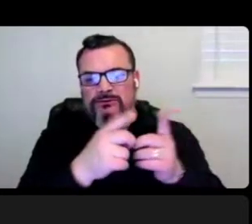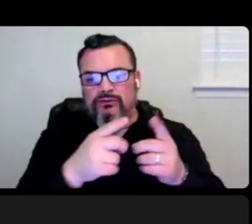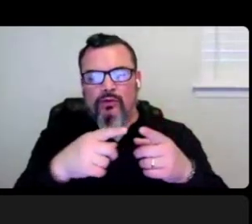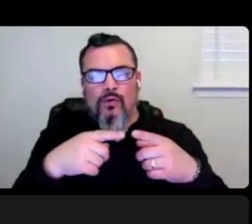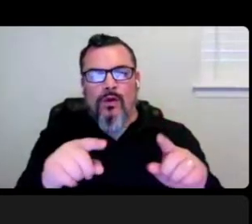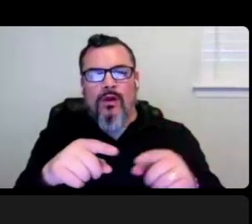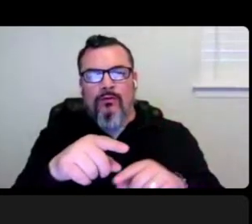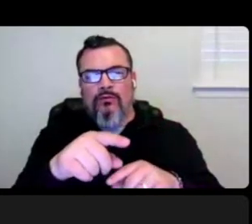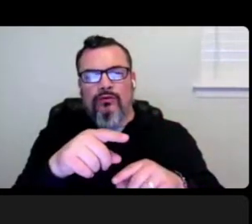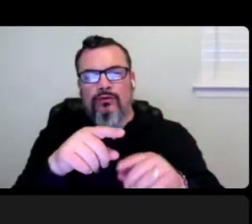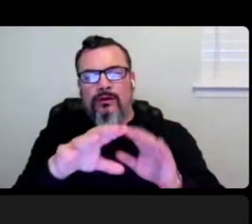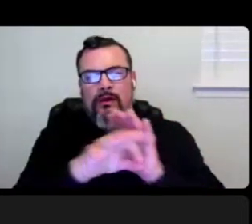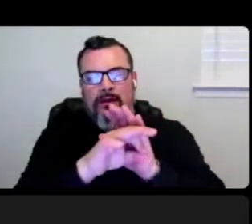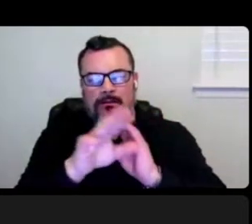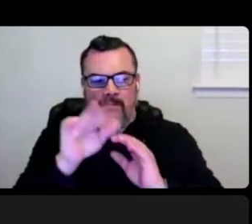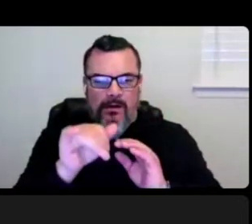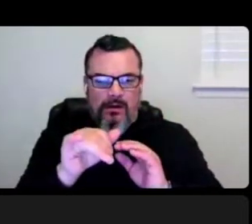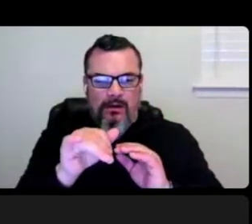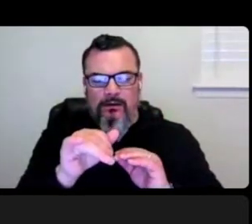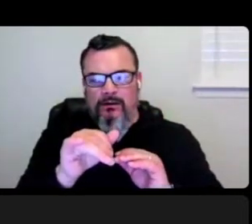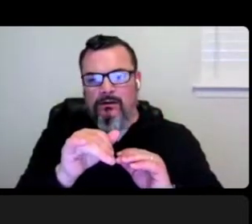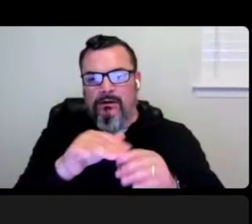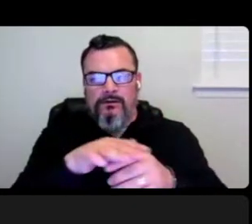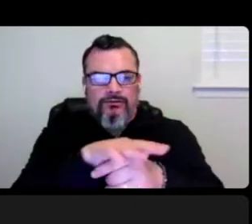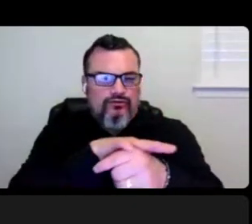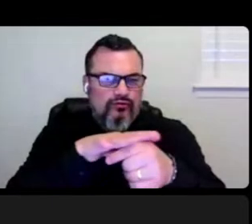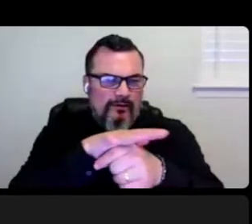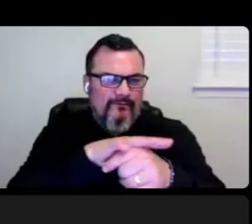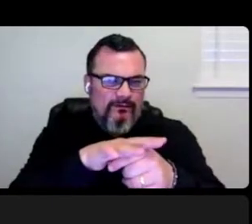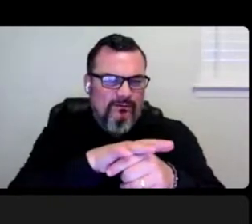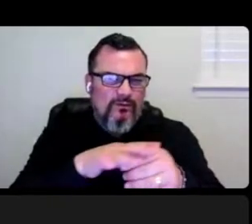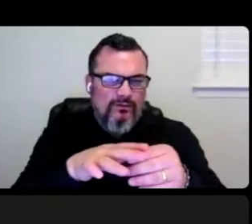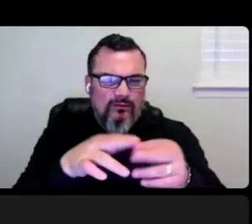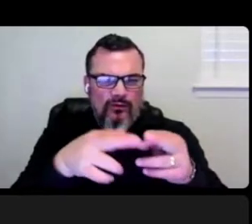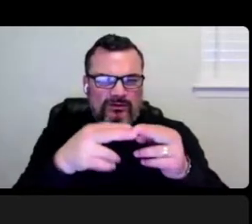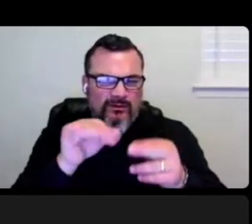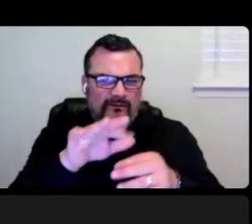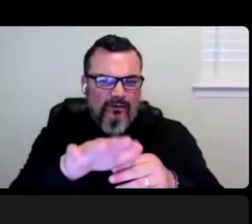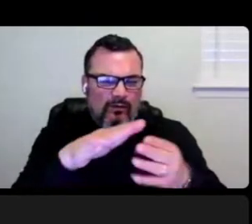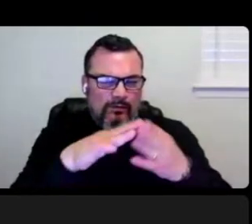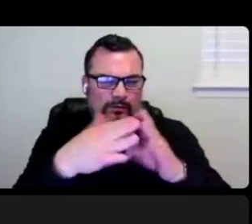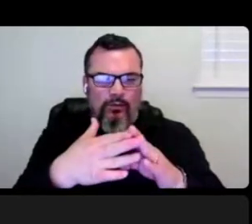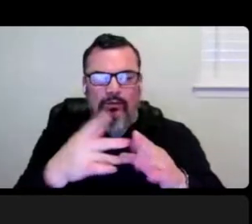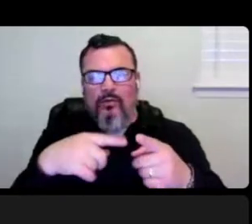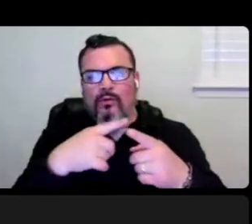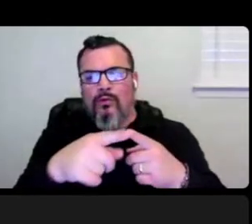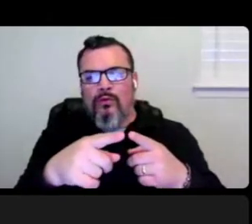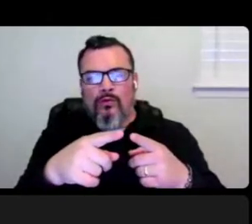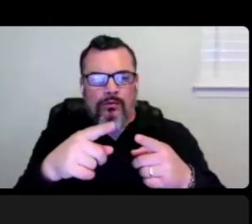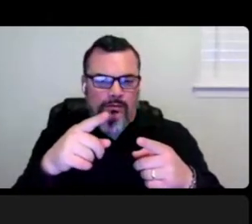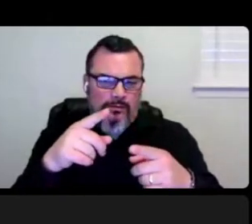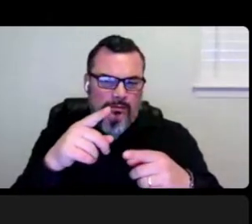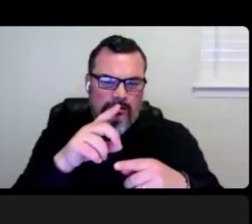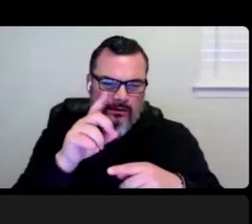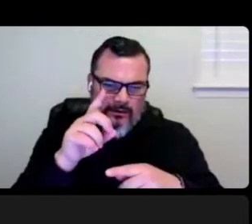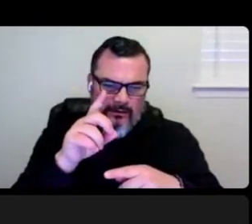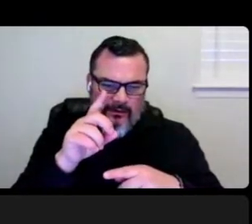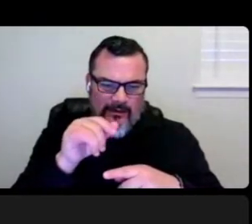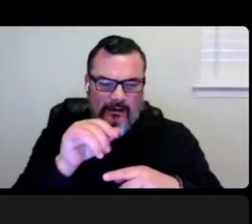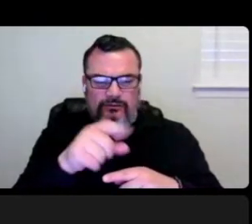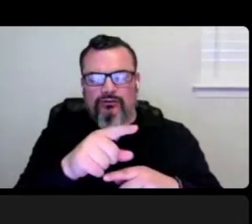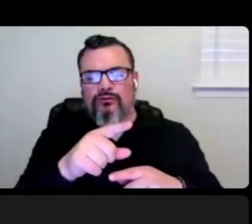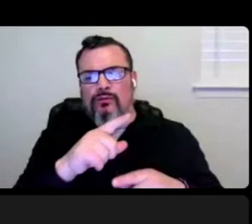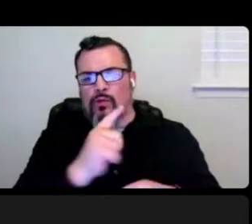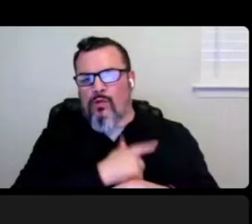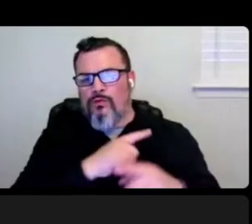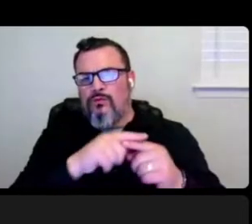you are elected by geographic regions of your community, when you get to the dais, you represent all students. You're loyal